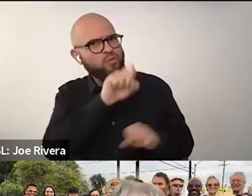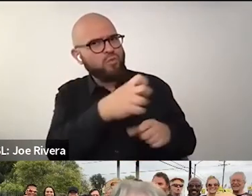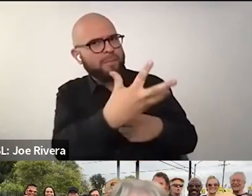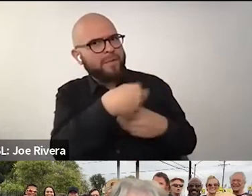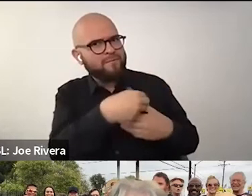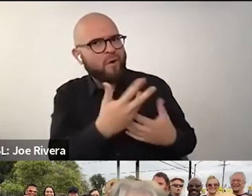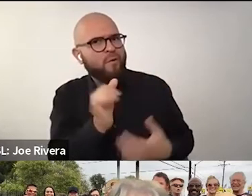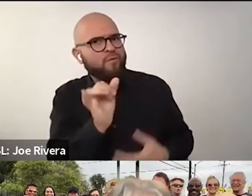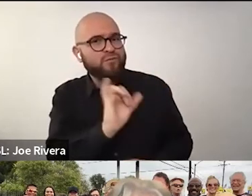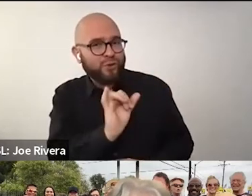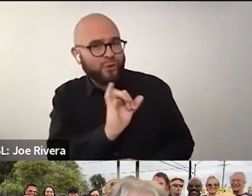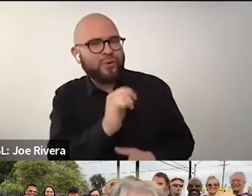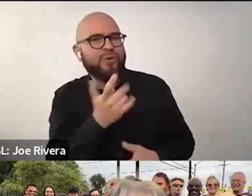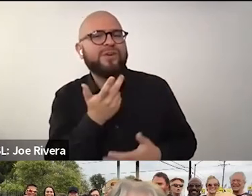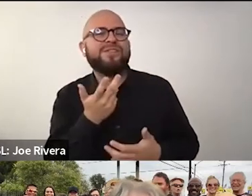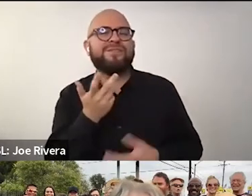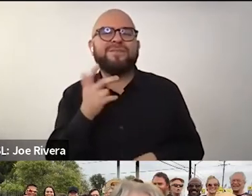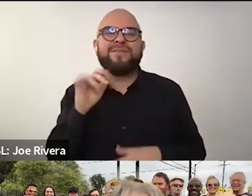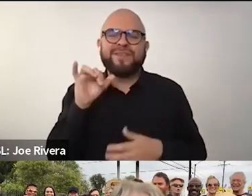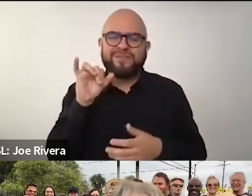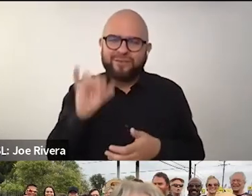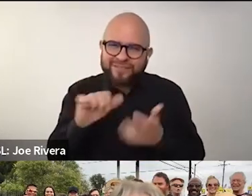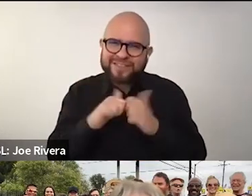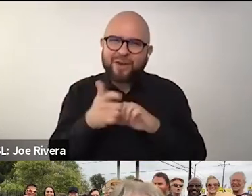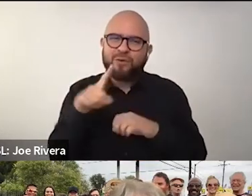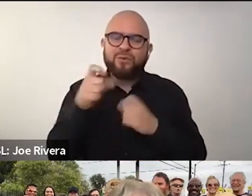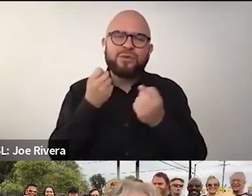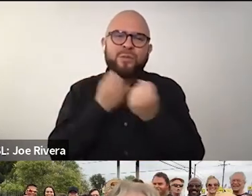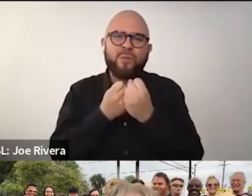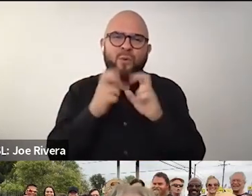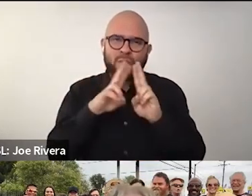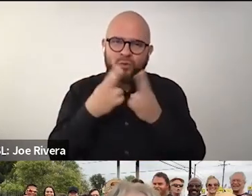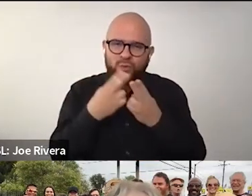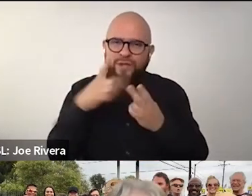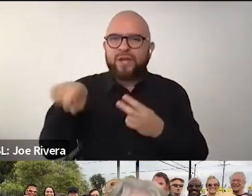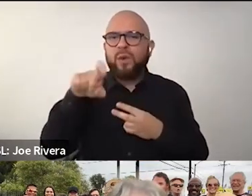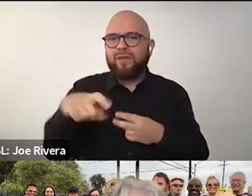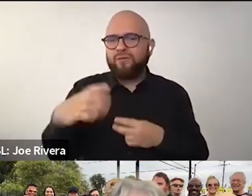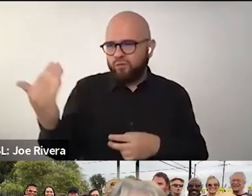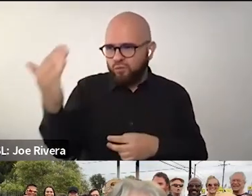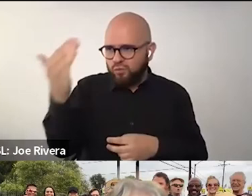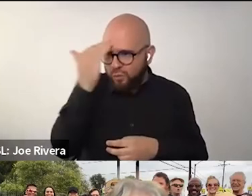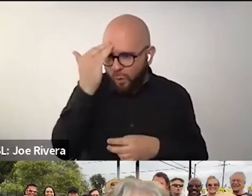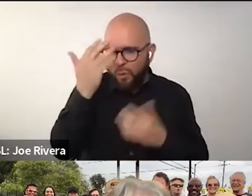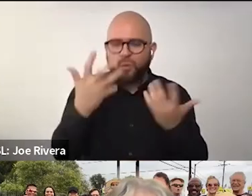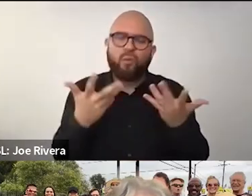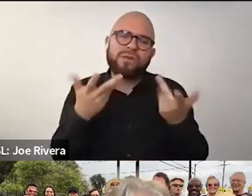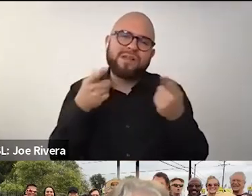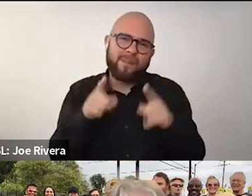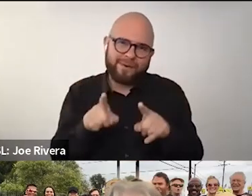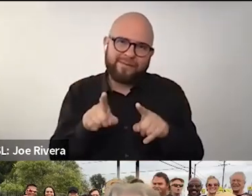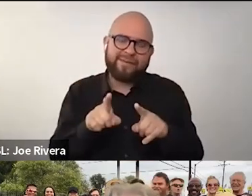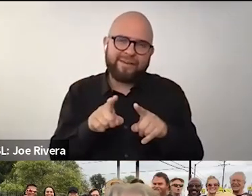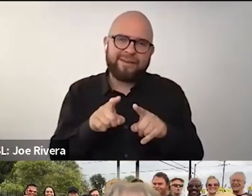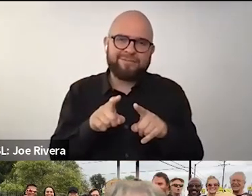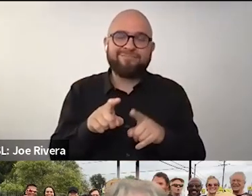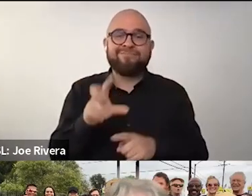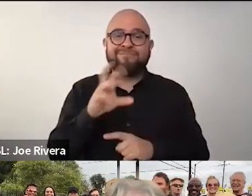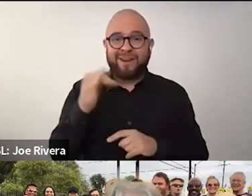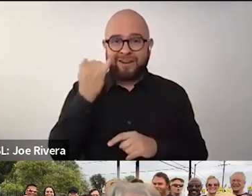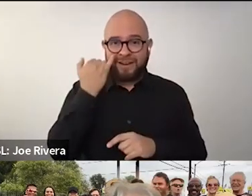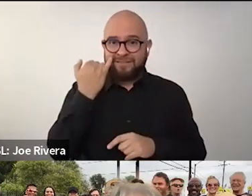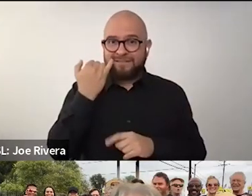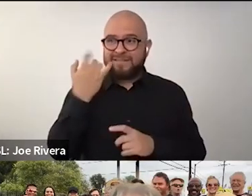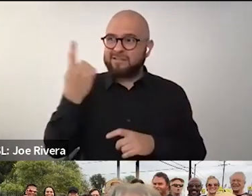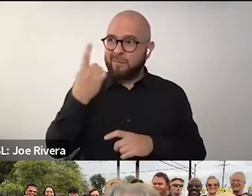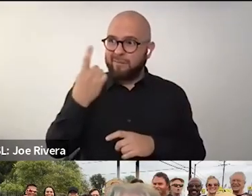to actually know what's going on. And then when there is something you want somebody to know, to report it to your colleagues, to report